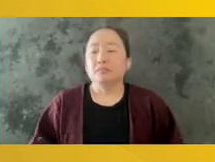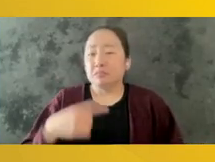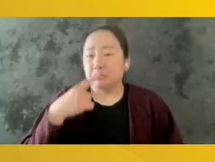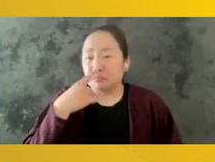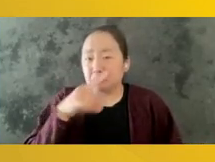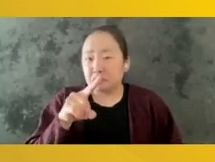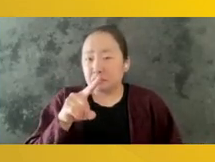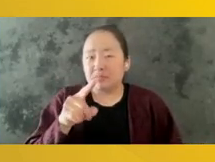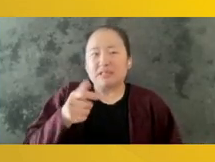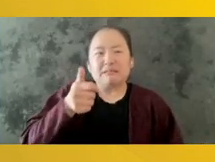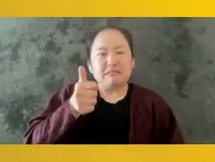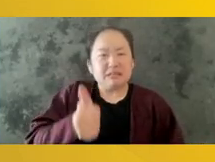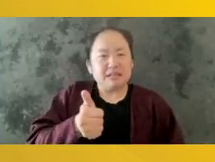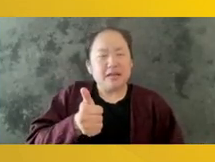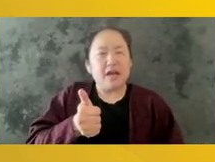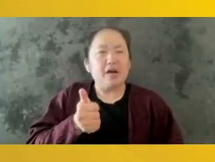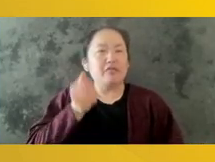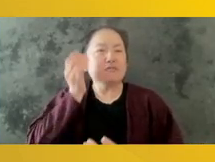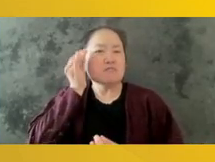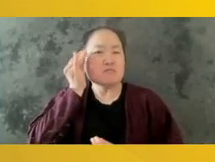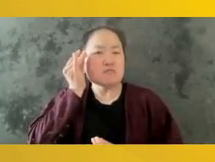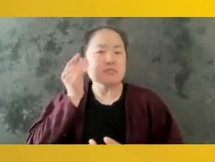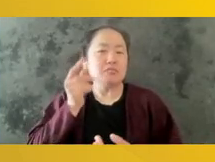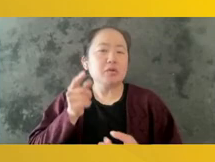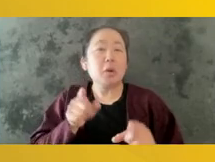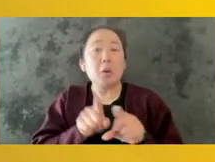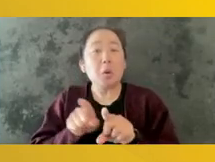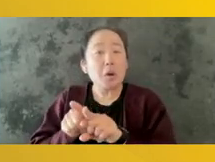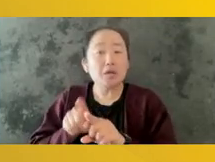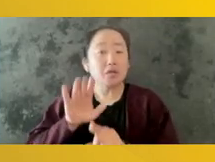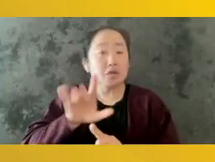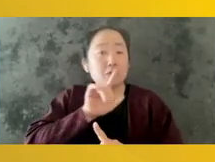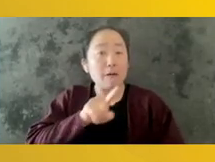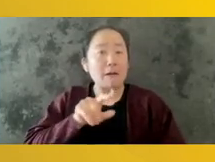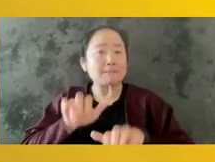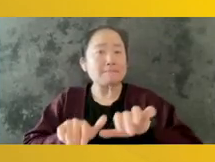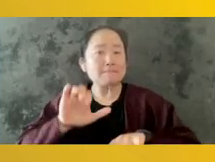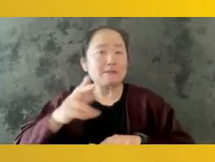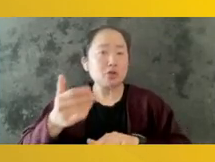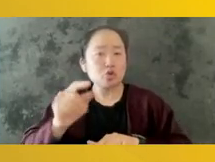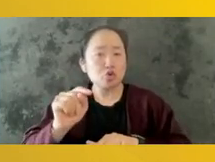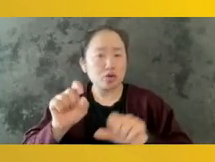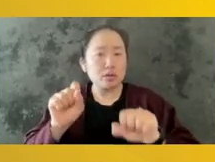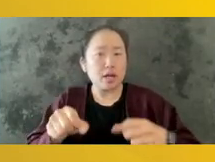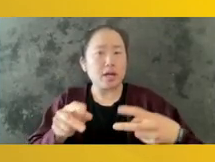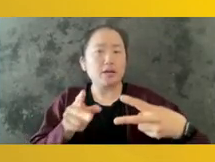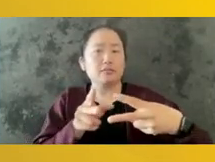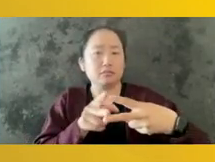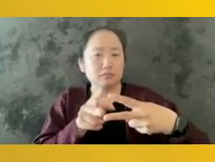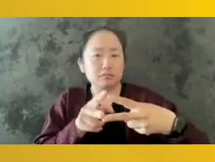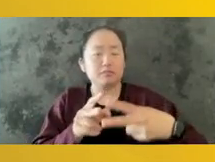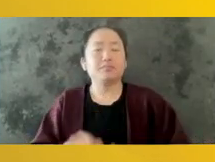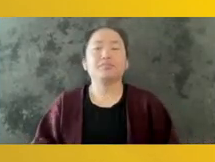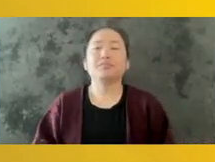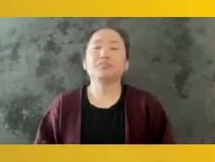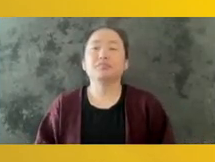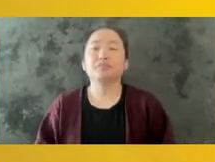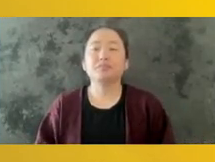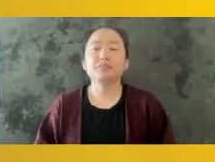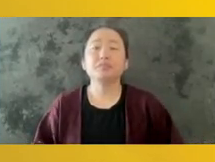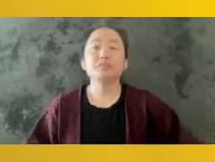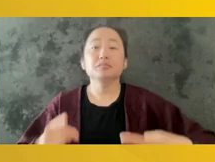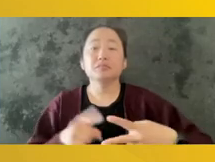your own, and if you guys could also share answers in the chat, that would be great. So what do you think of when you